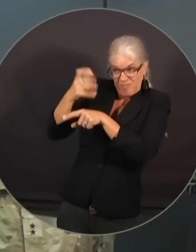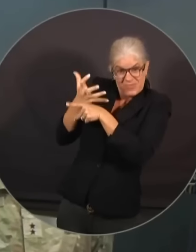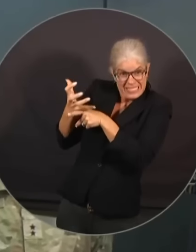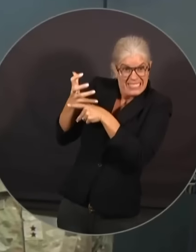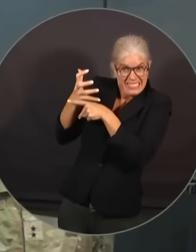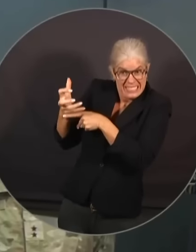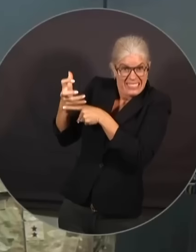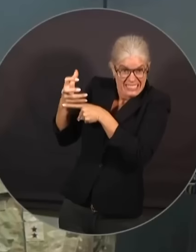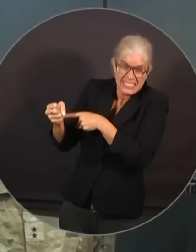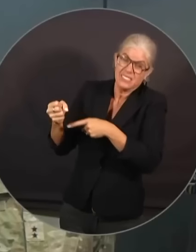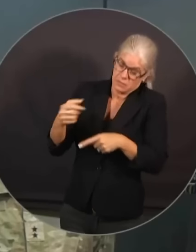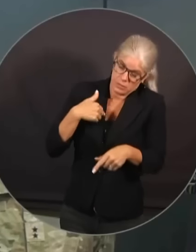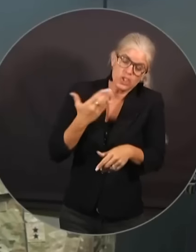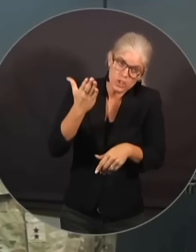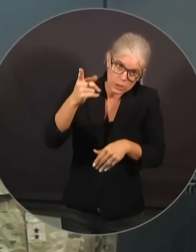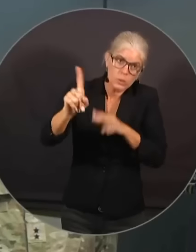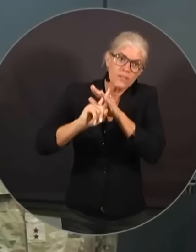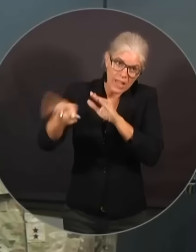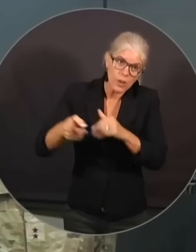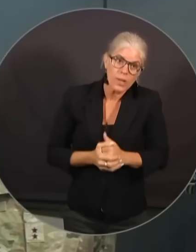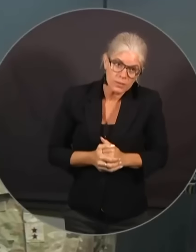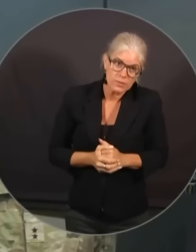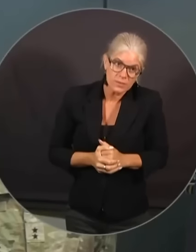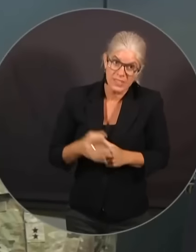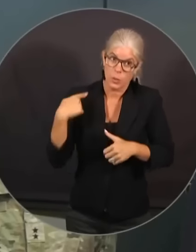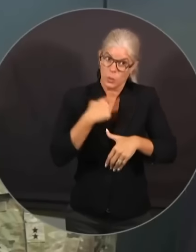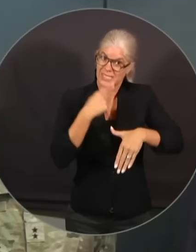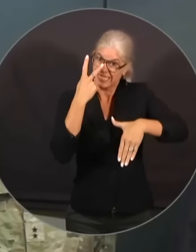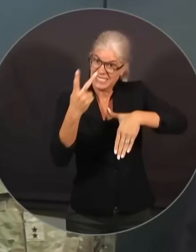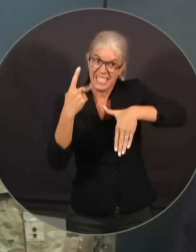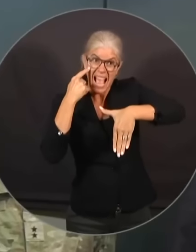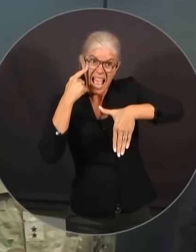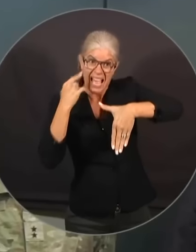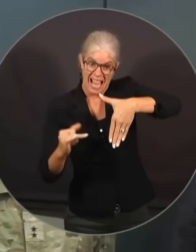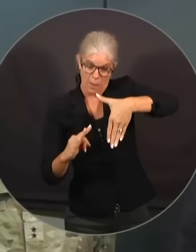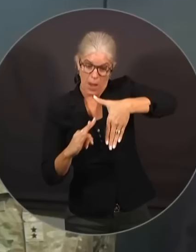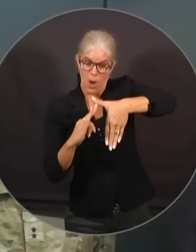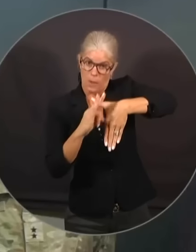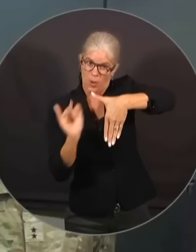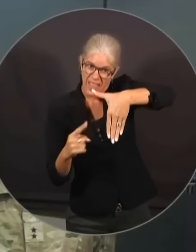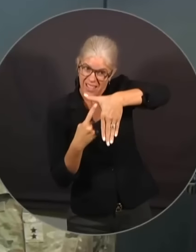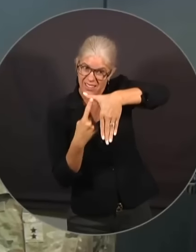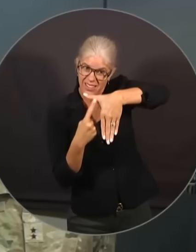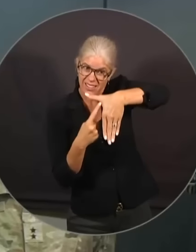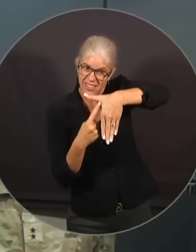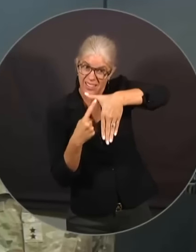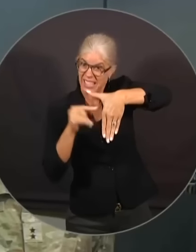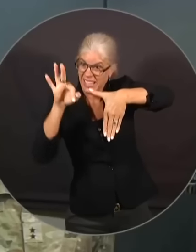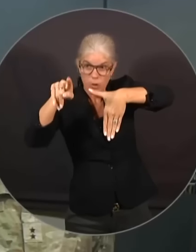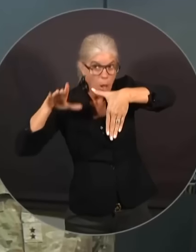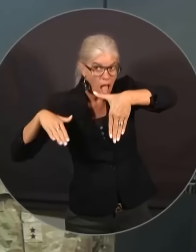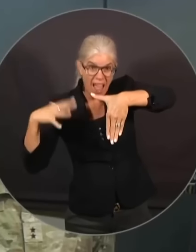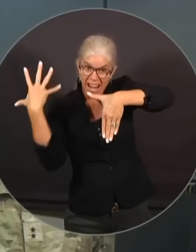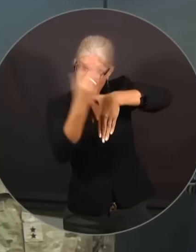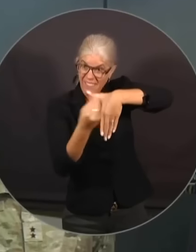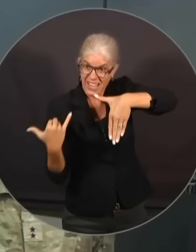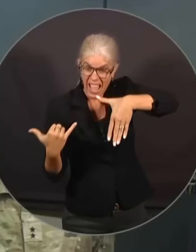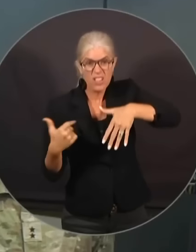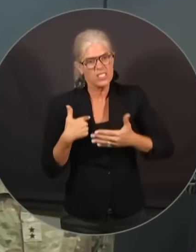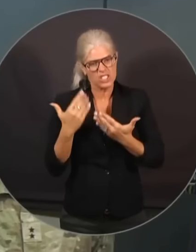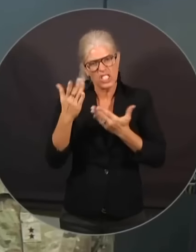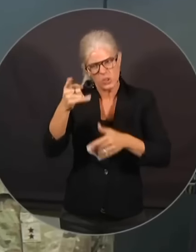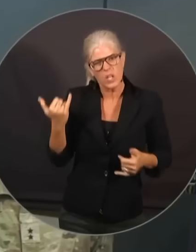Helene from the Gulf Coast and Big Bend. If you have not already left, you're probably going to need to start looking at sheltering